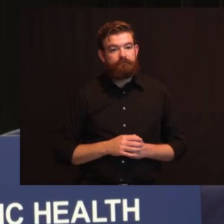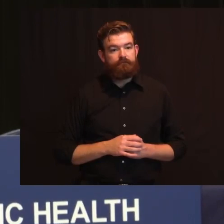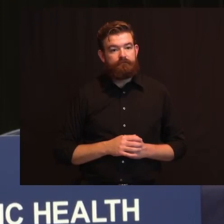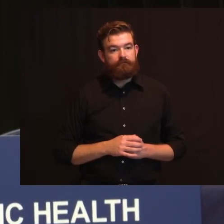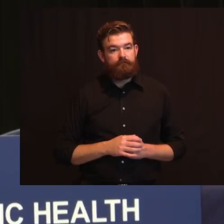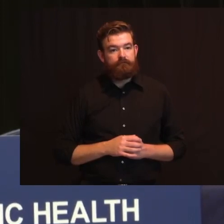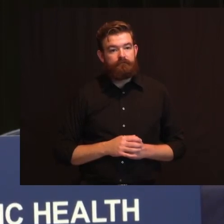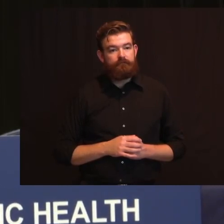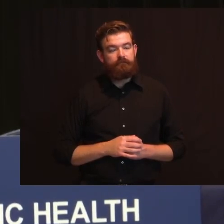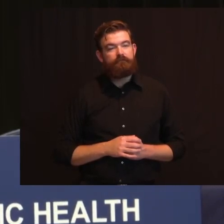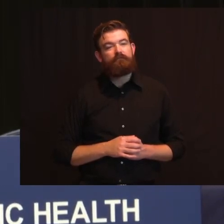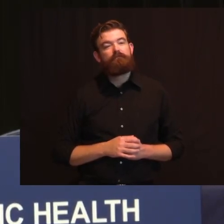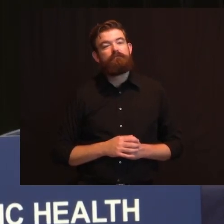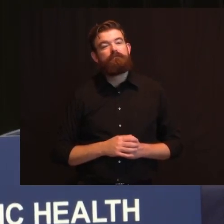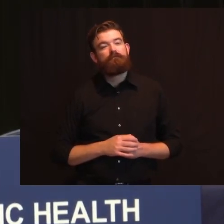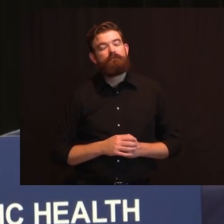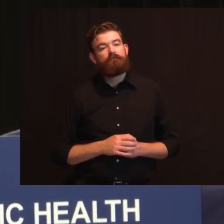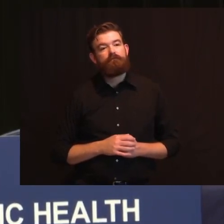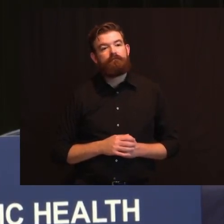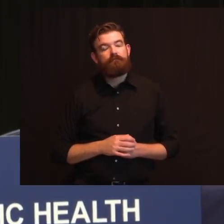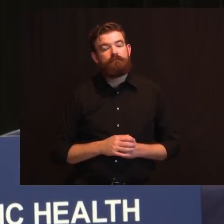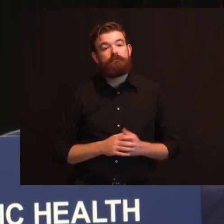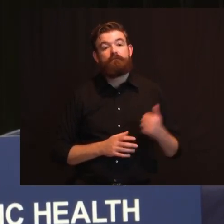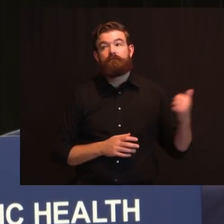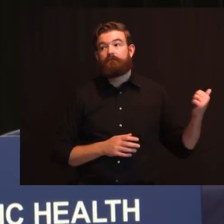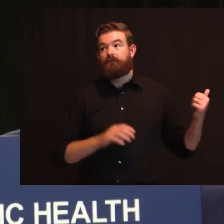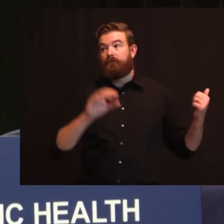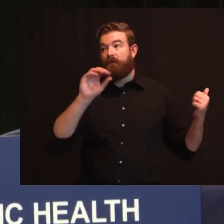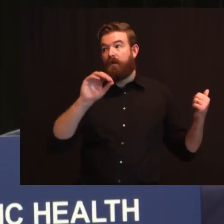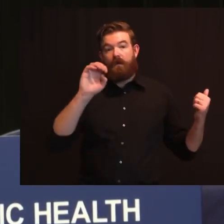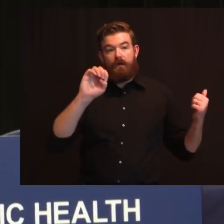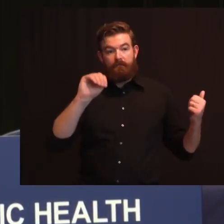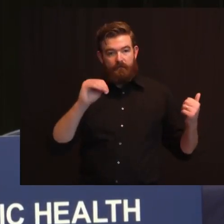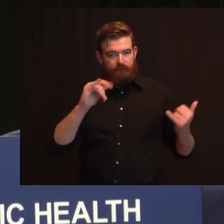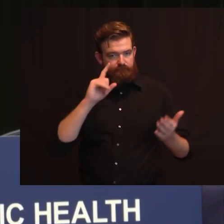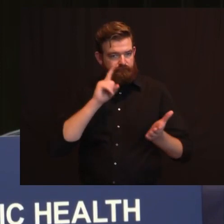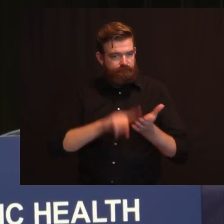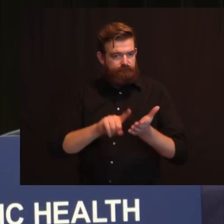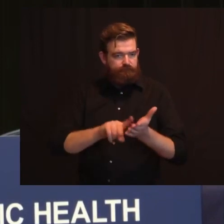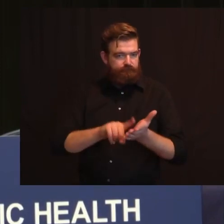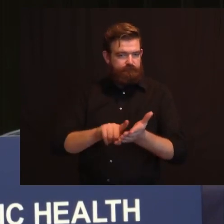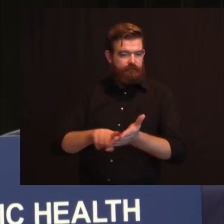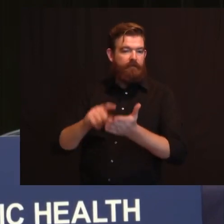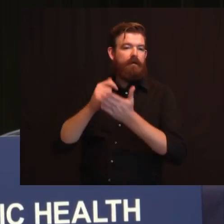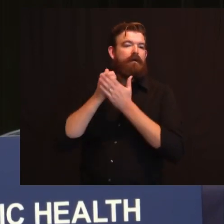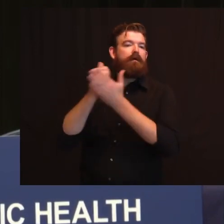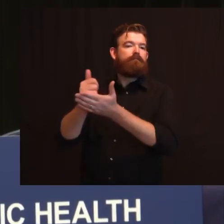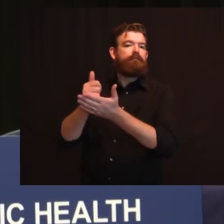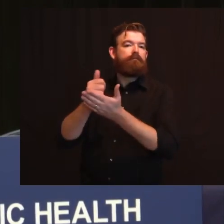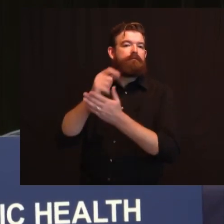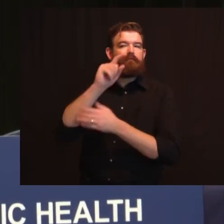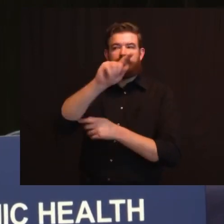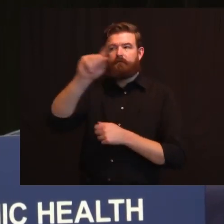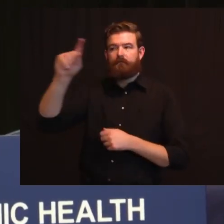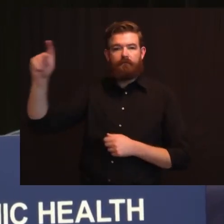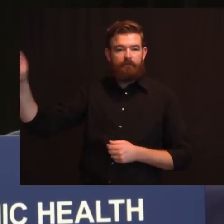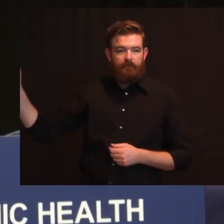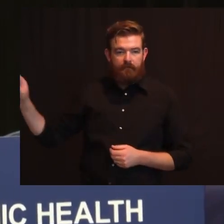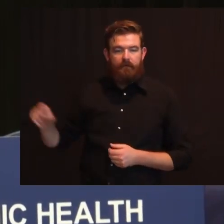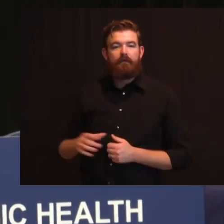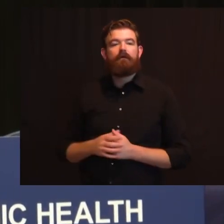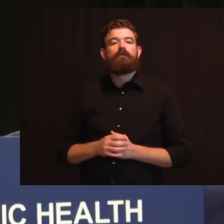that. OEM's looking into that right now, and we want to carry on that tradition of making sure that we support those that are in need. Am I